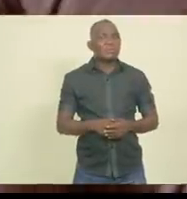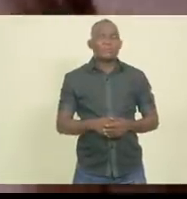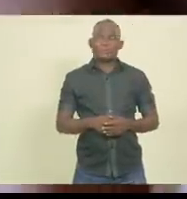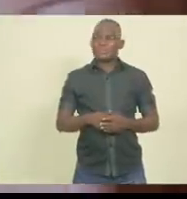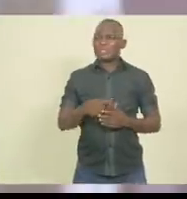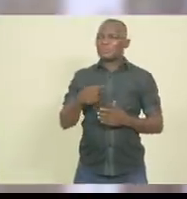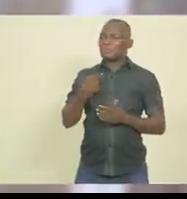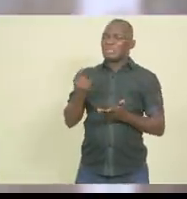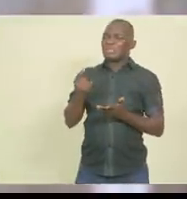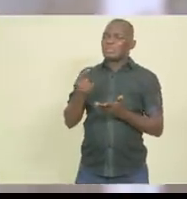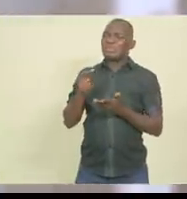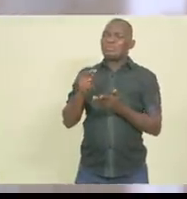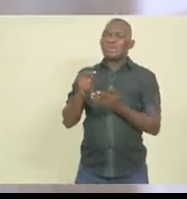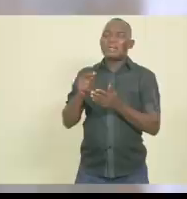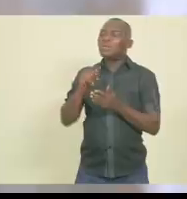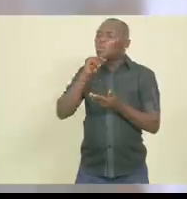I didn't mean it that way.